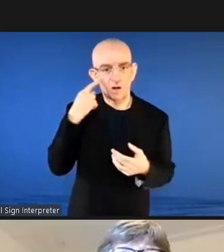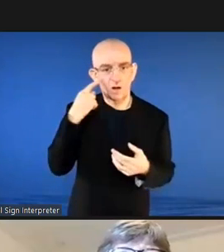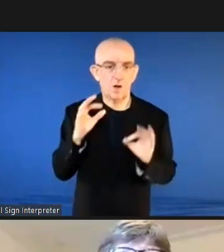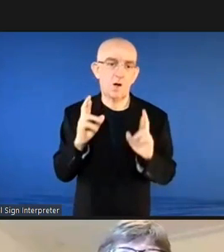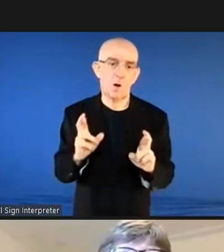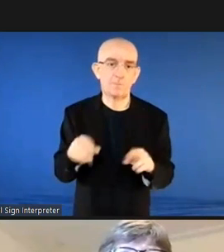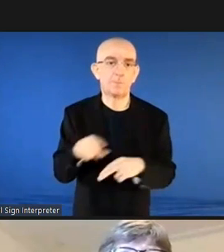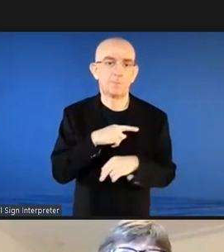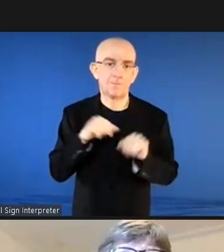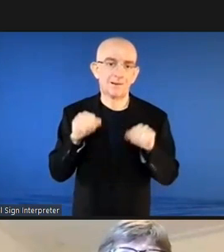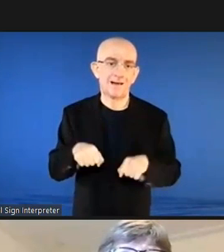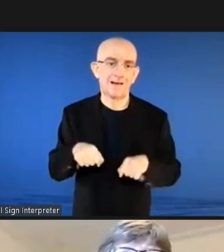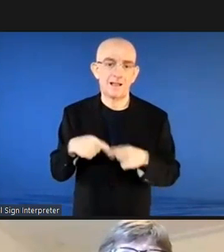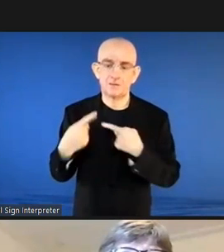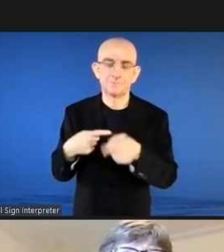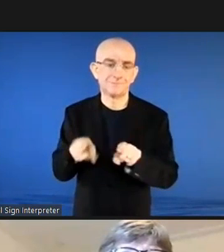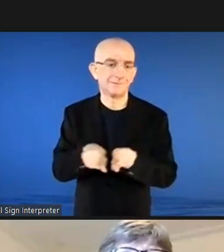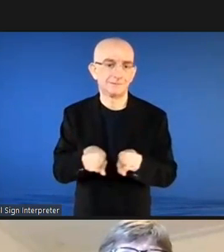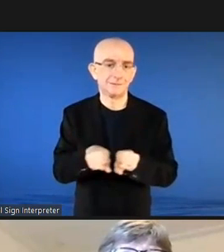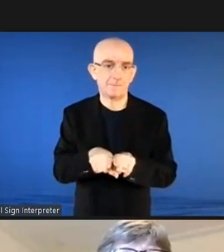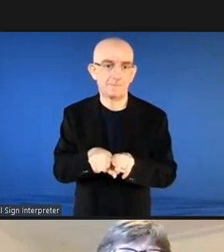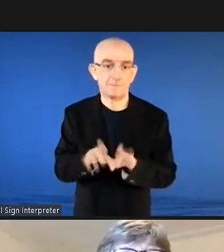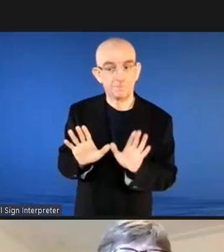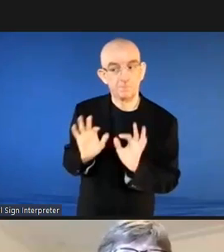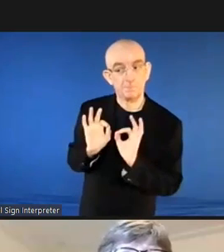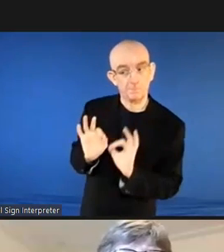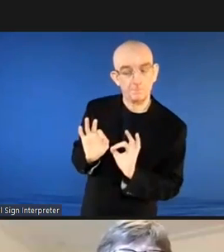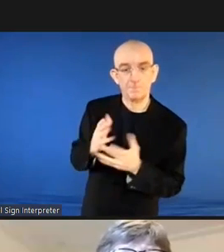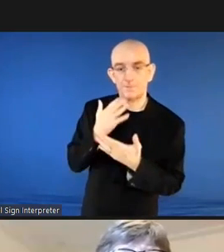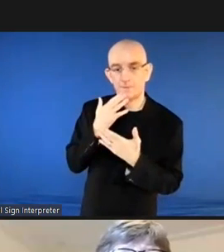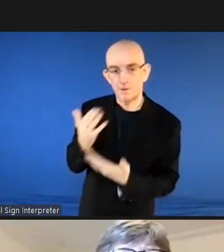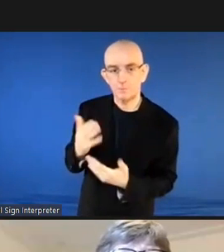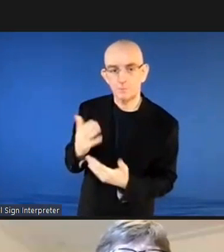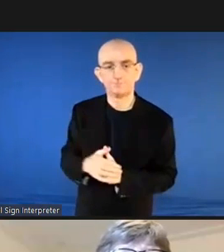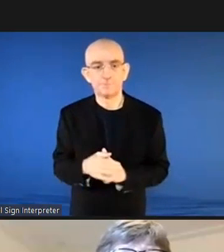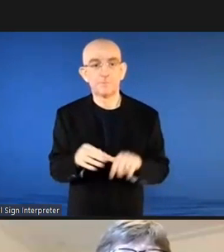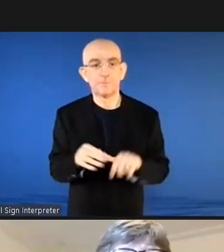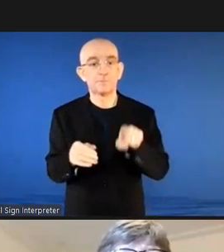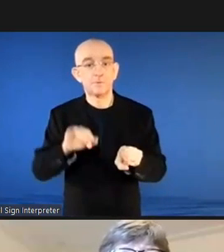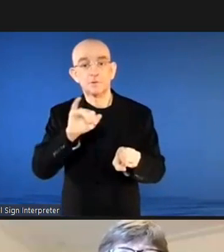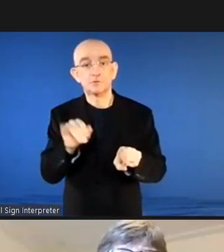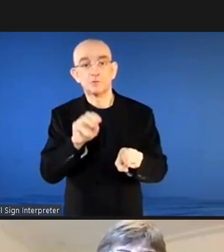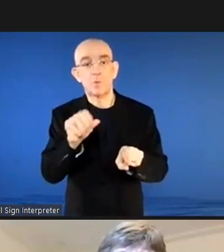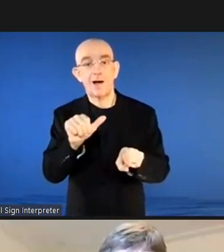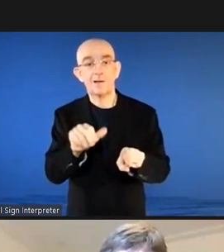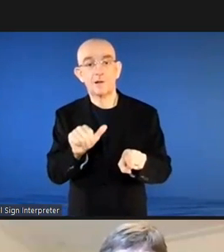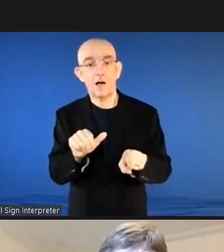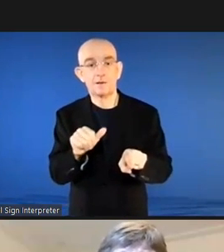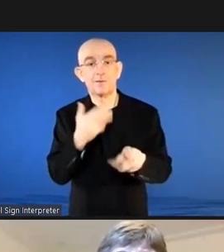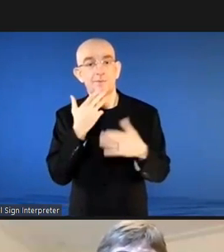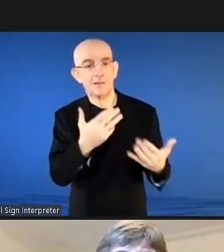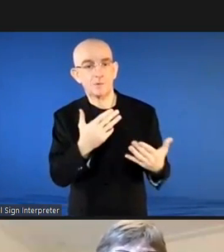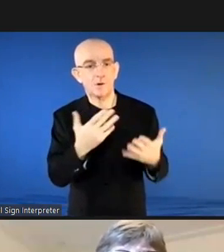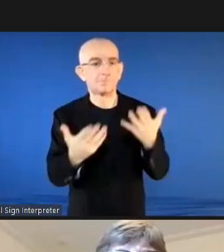Okay. Thanks, Nick. Maybe just from me, I mean, I do think that UK international development work